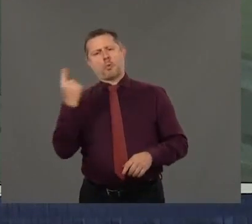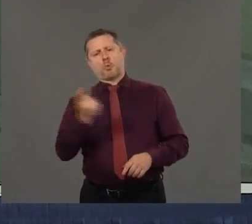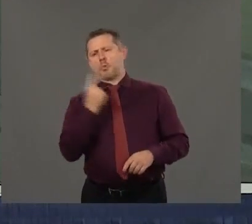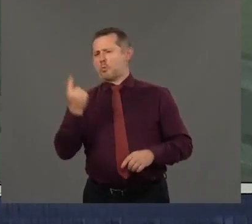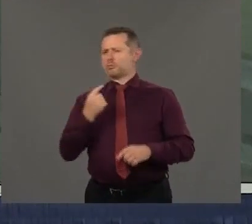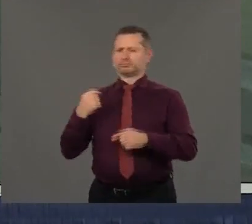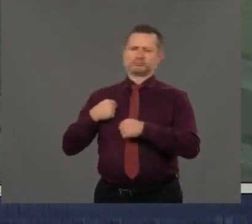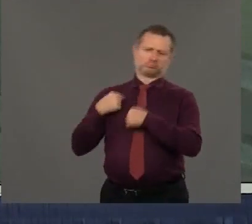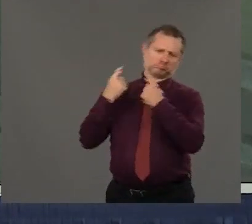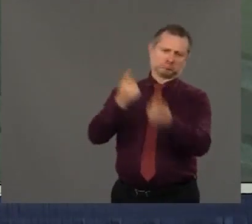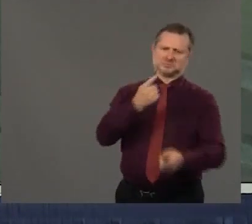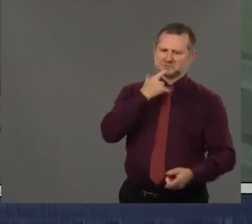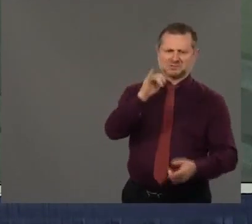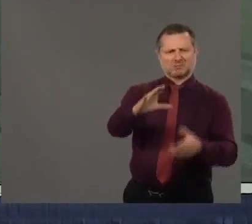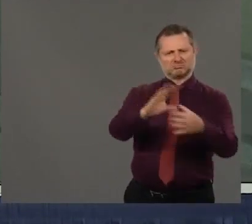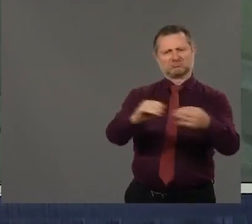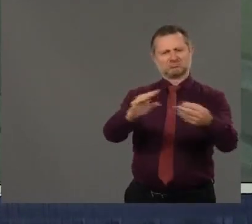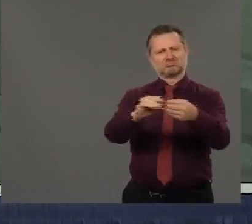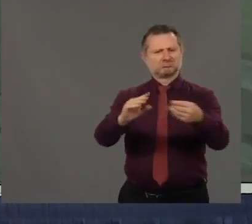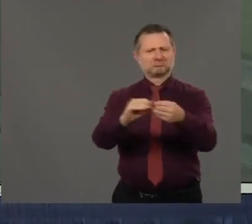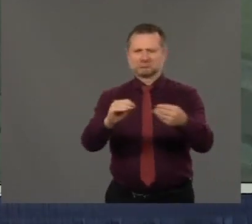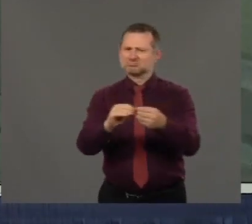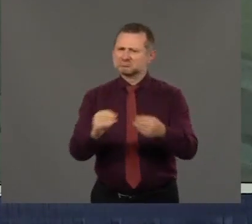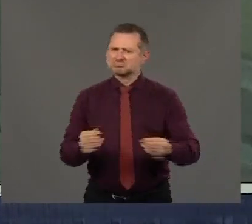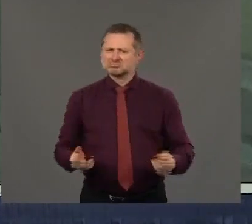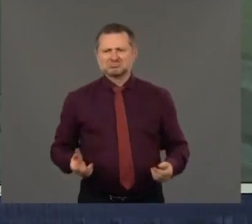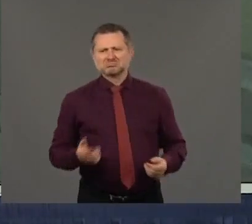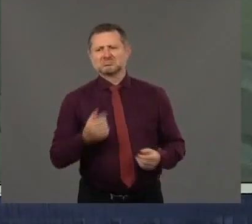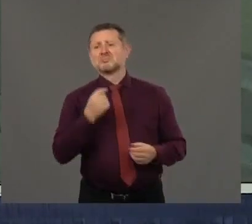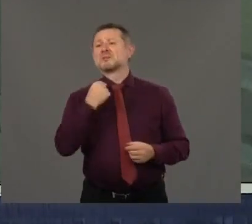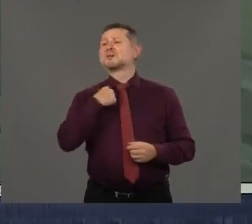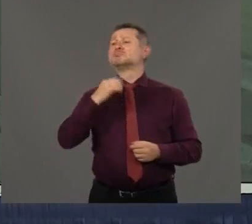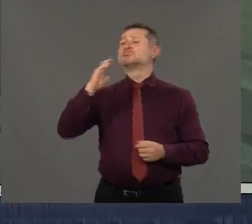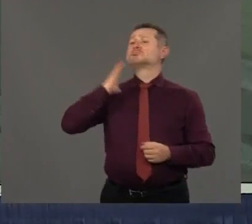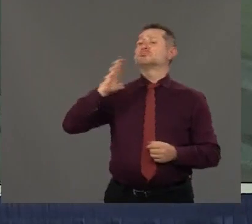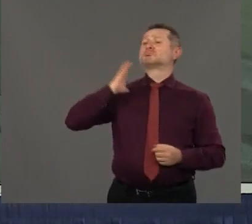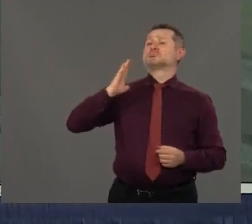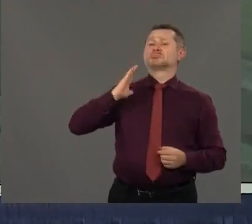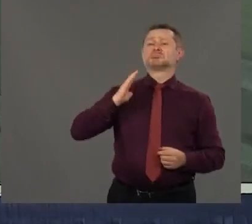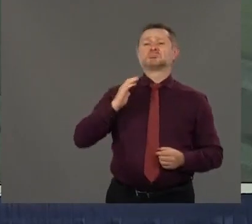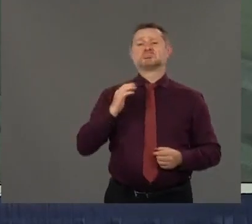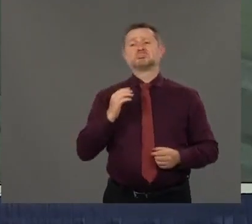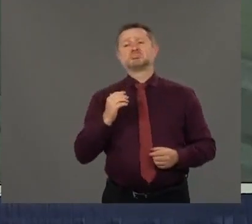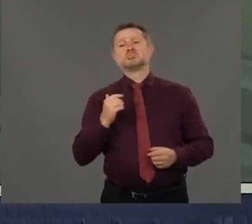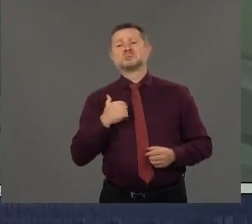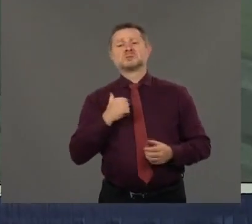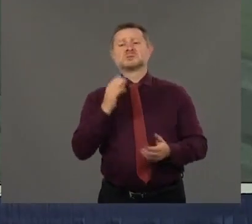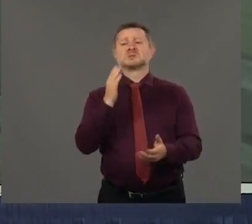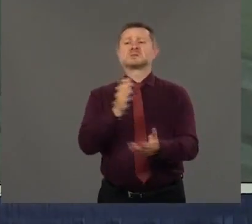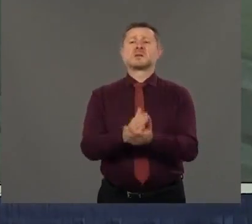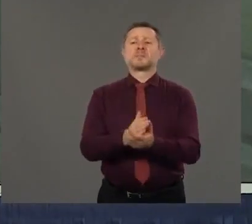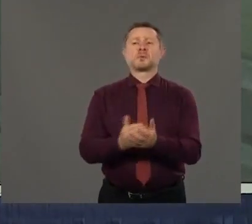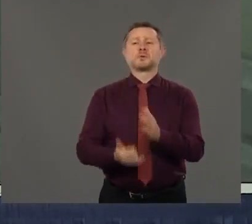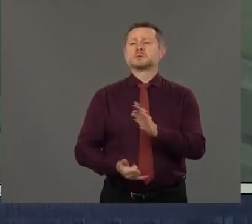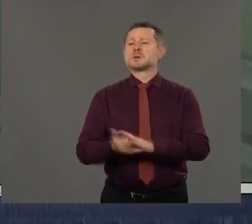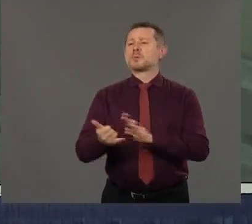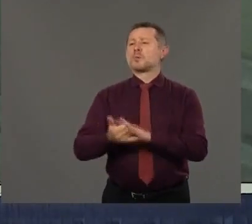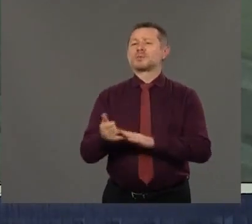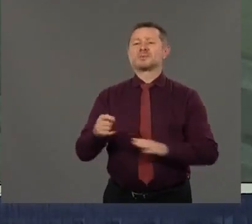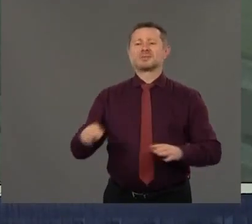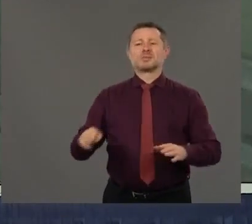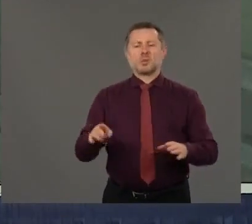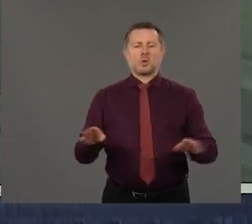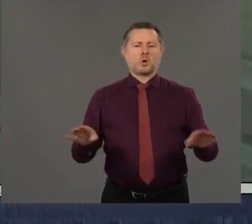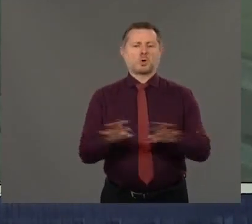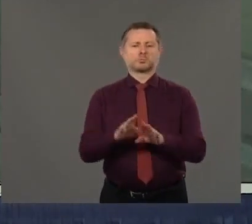that when we were stopping the subway service for several hours in the middle of the night, right?